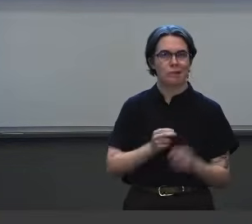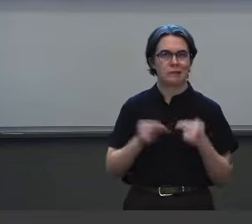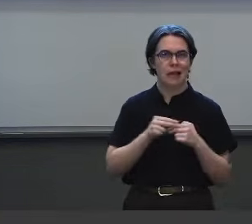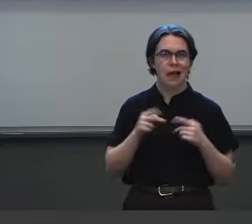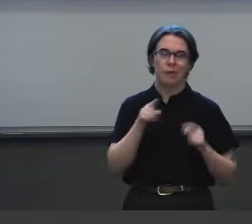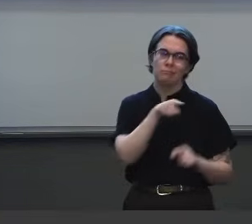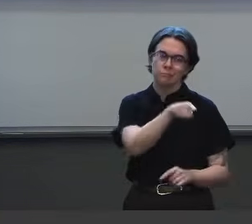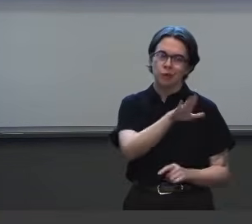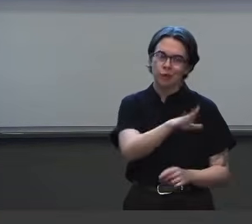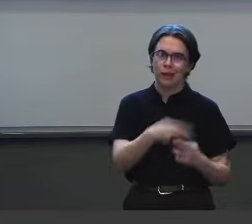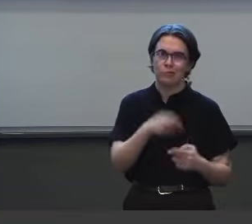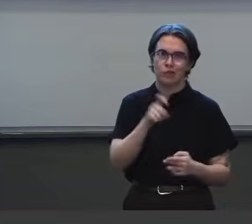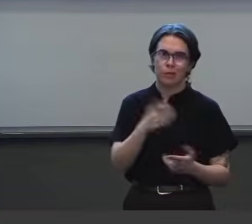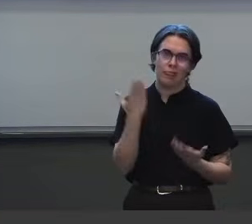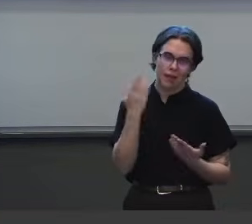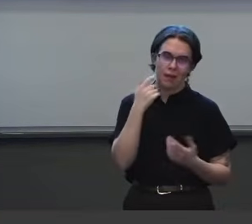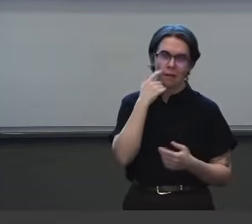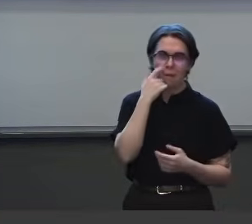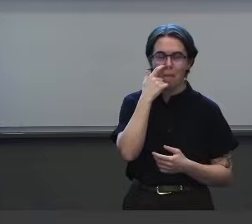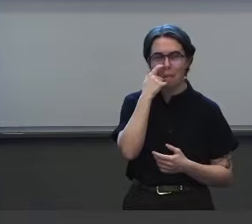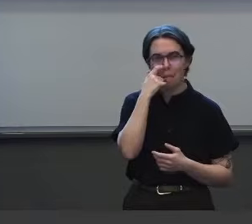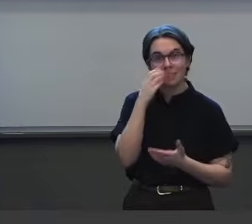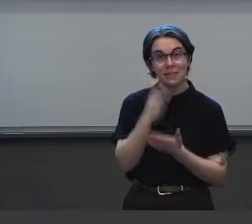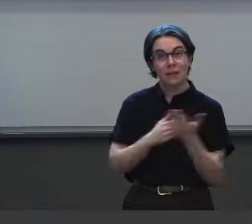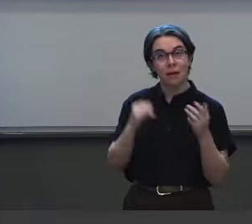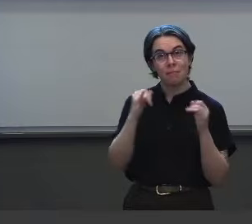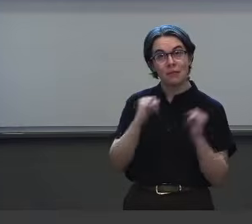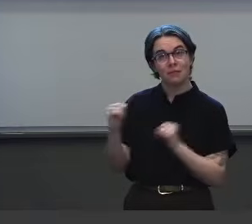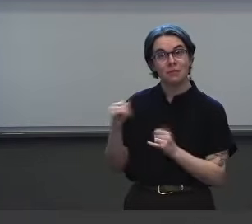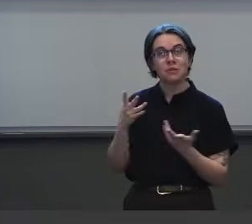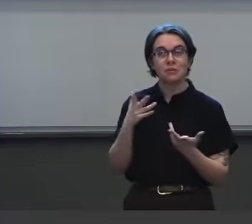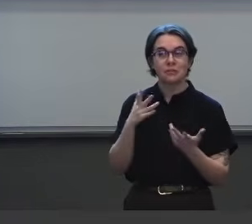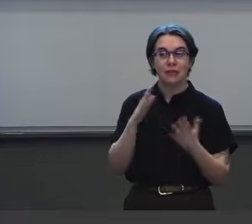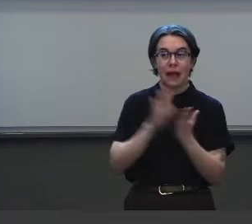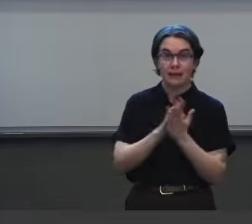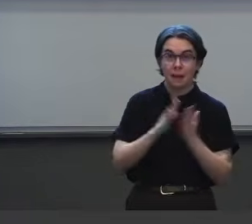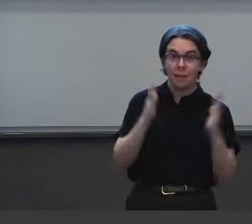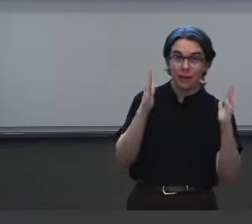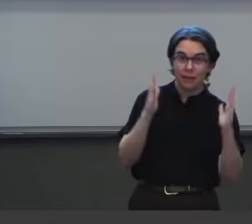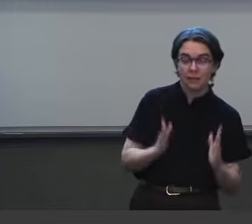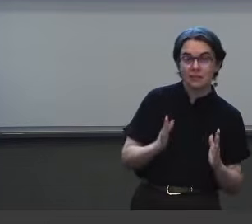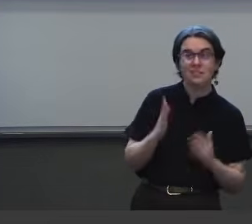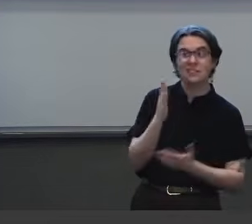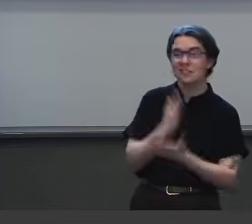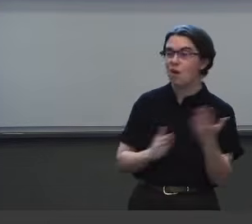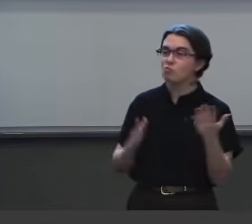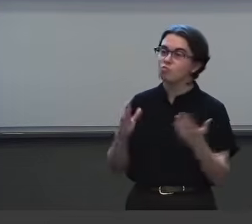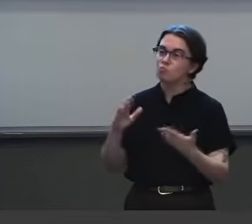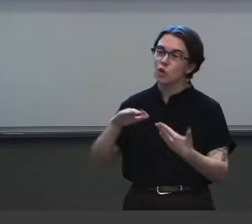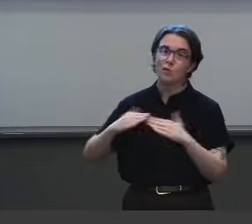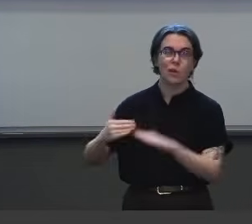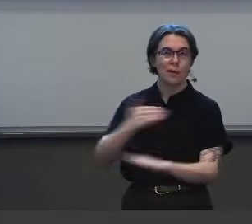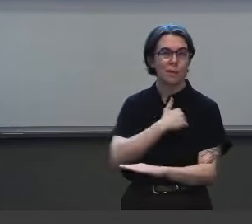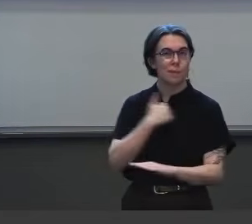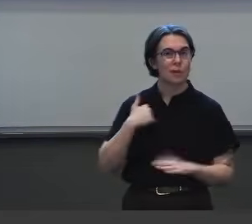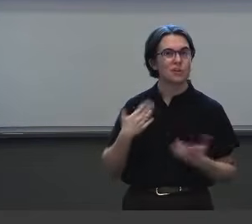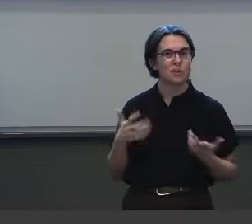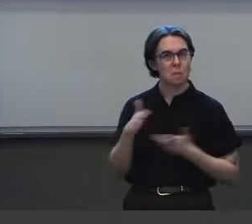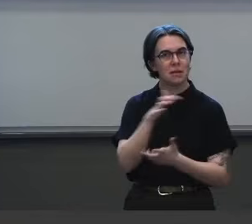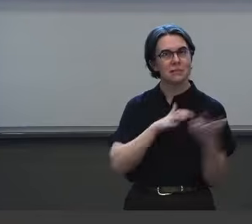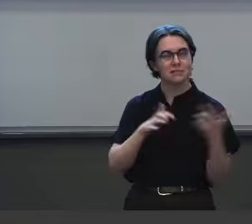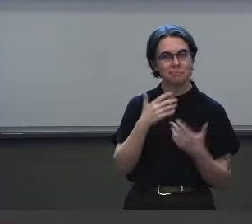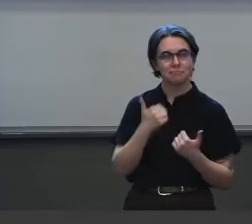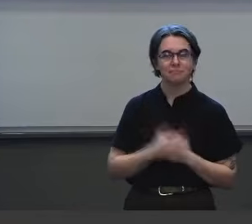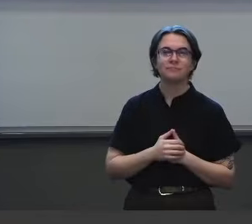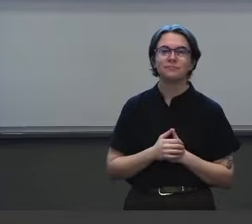in. And some of these individuals are from academia and some are from the community, so it's a really nice mix. I want to acknowledge